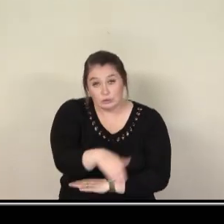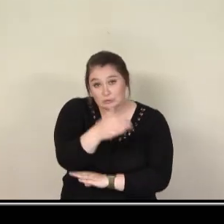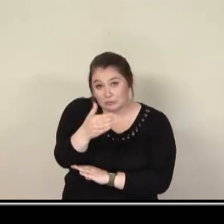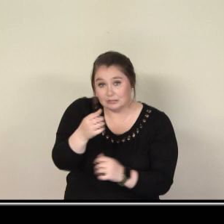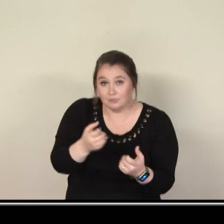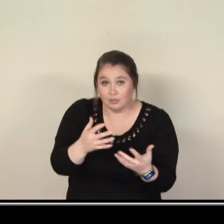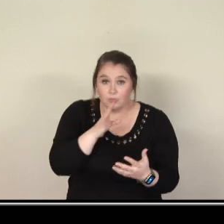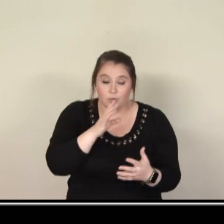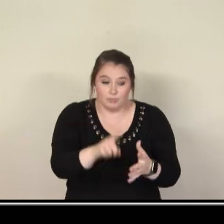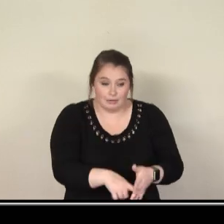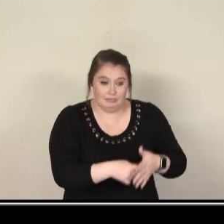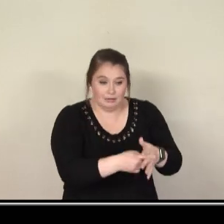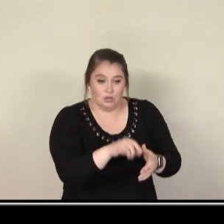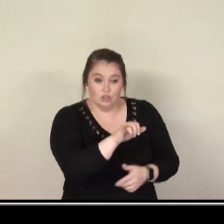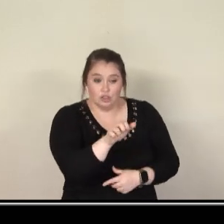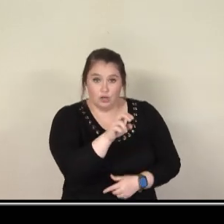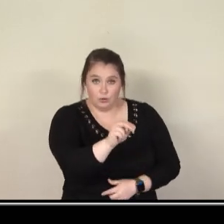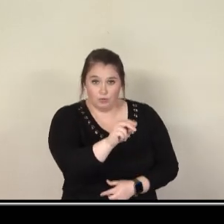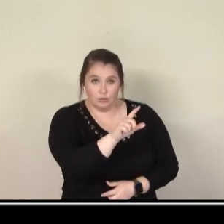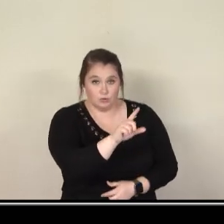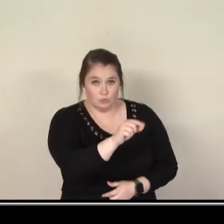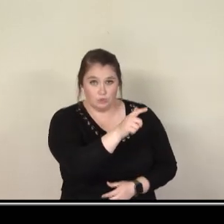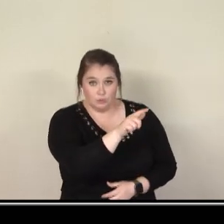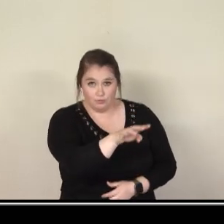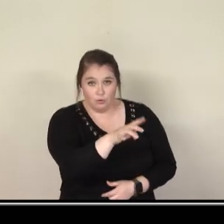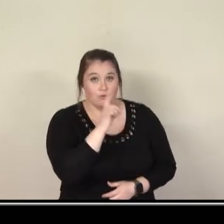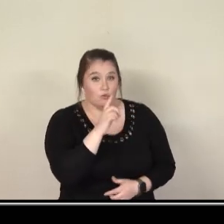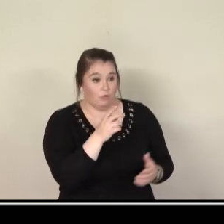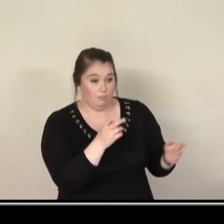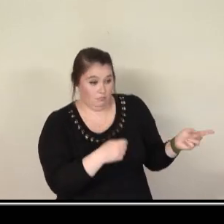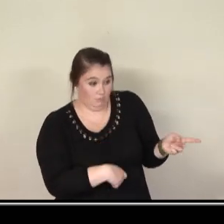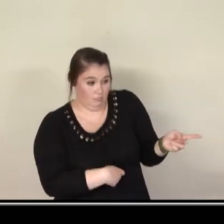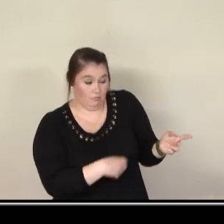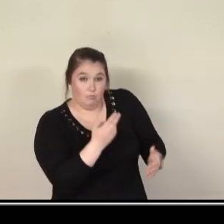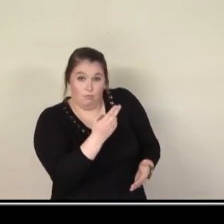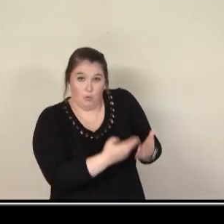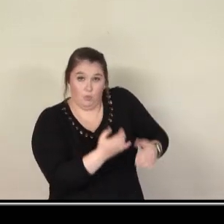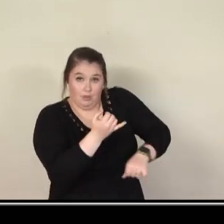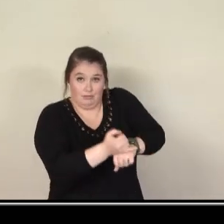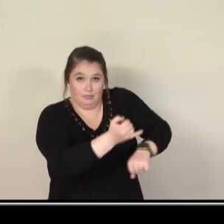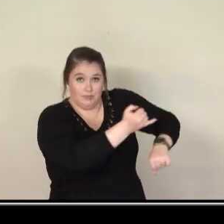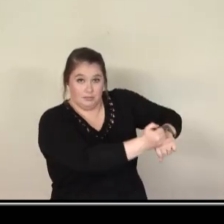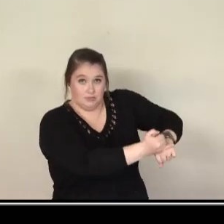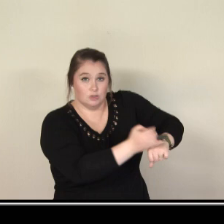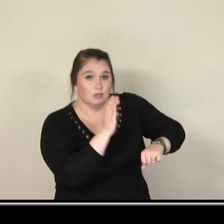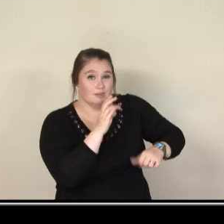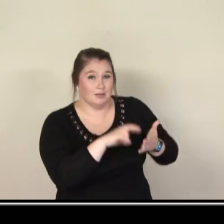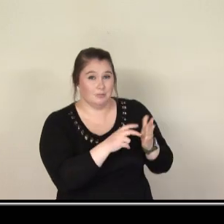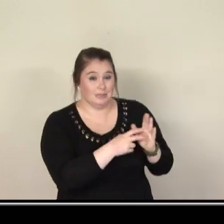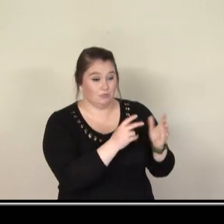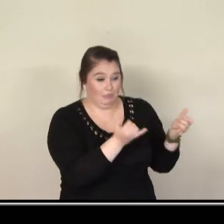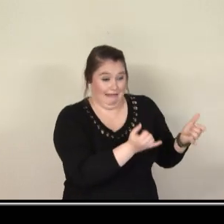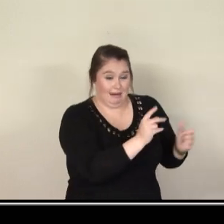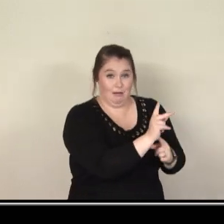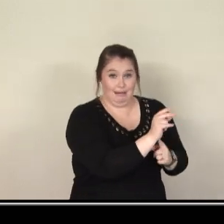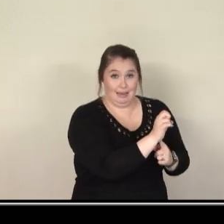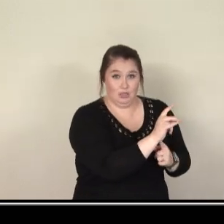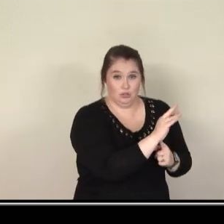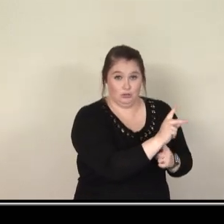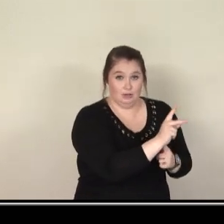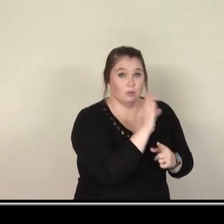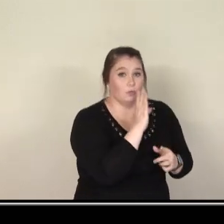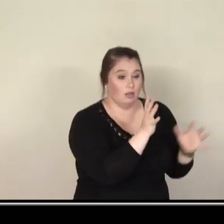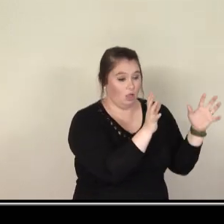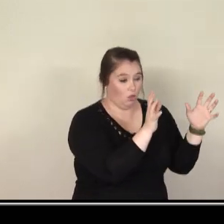construction January 2024 for both campuses. So that'll start with the demolition of the existing Kendrick in